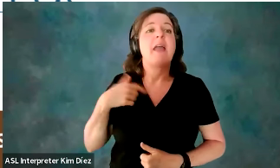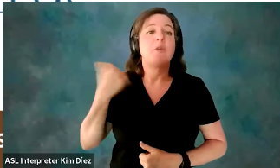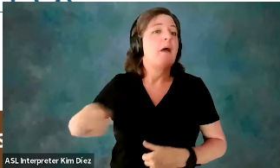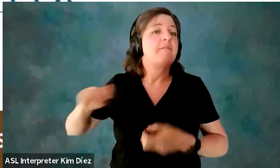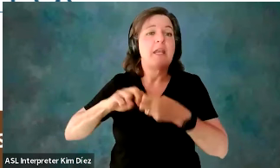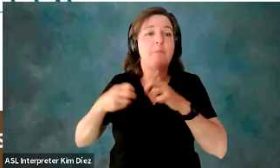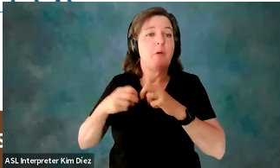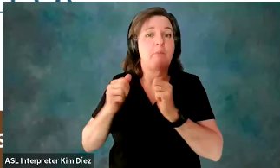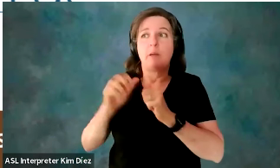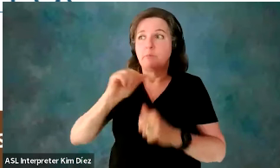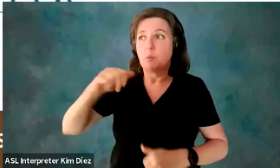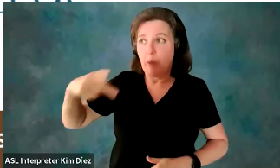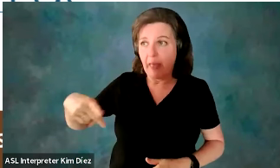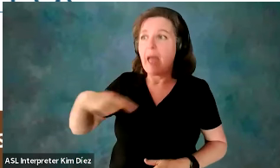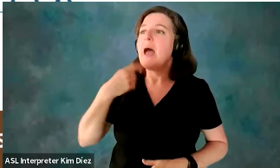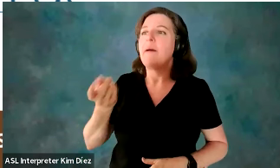can